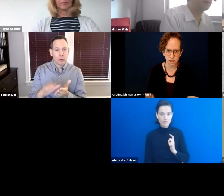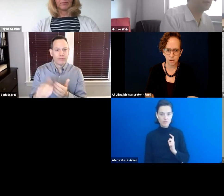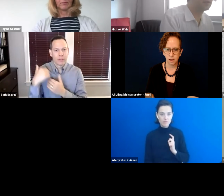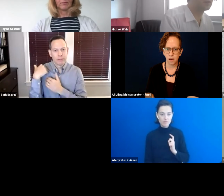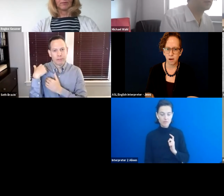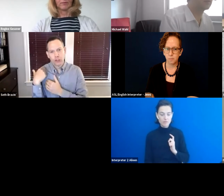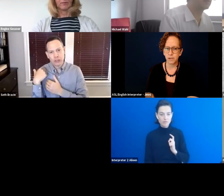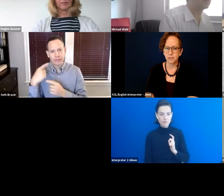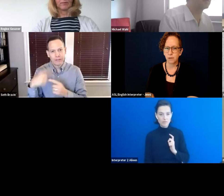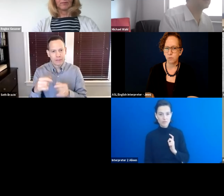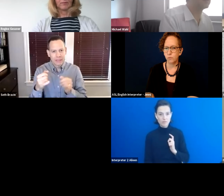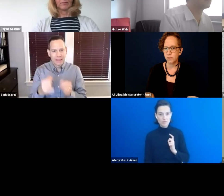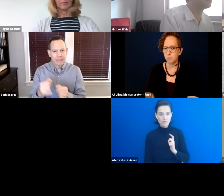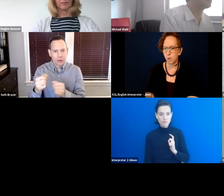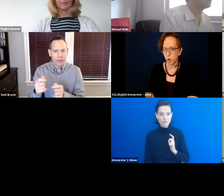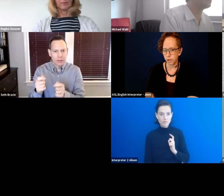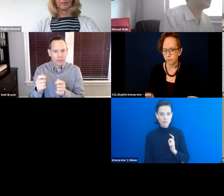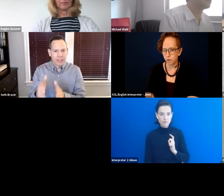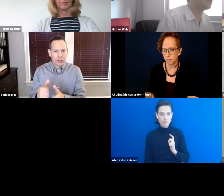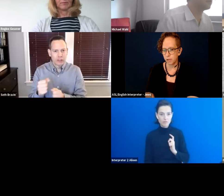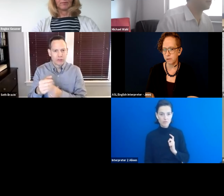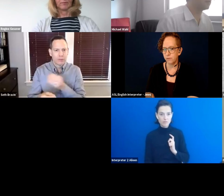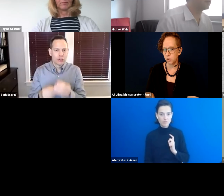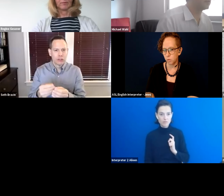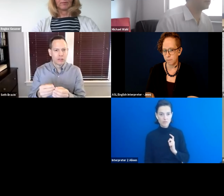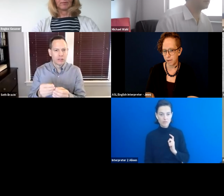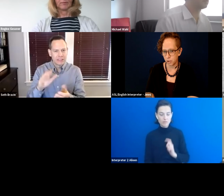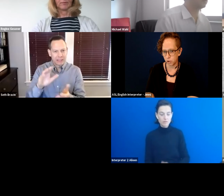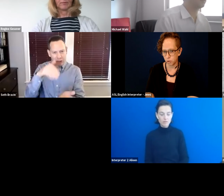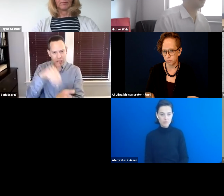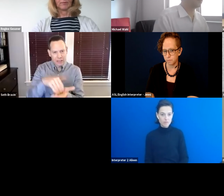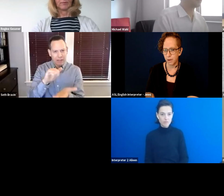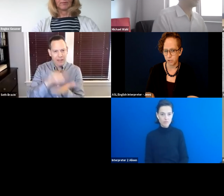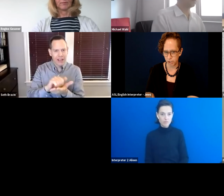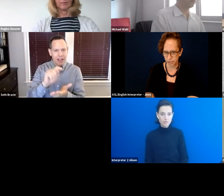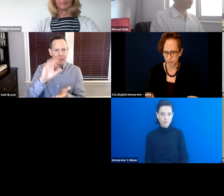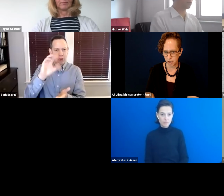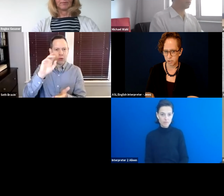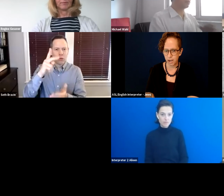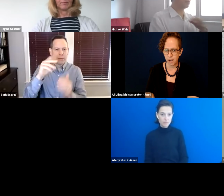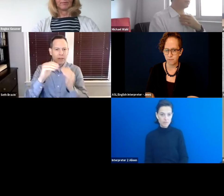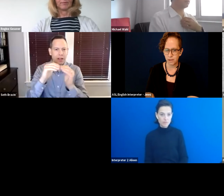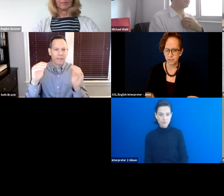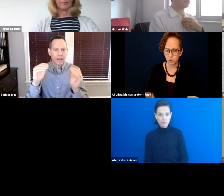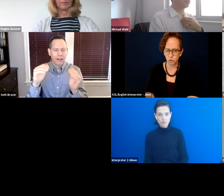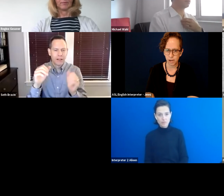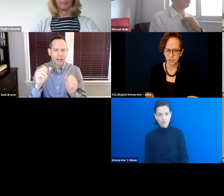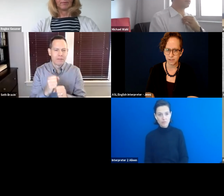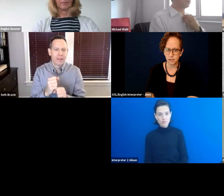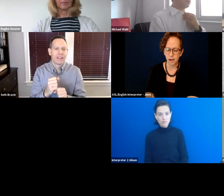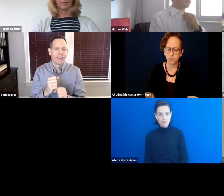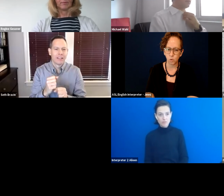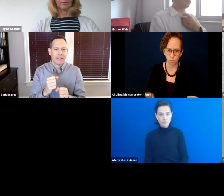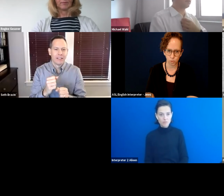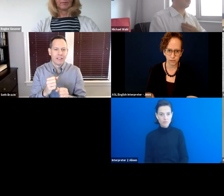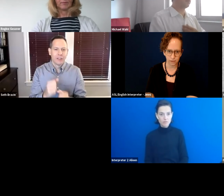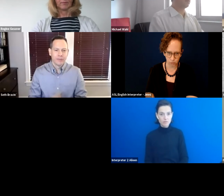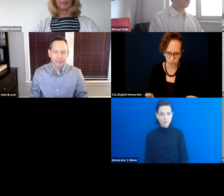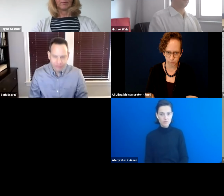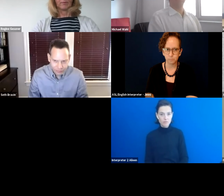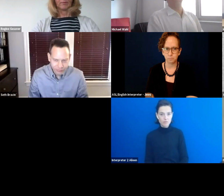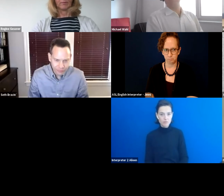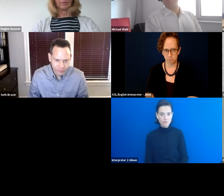accommodations, because that removes the burden from individual managers' budget to have that centralized at the